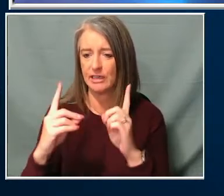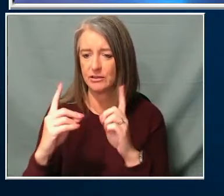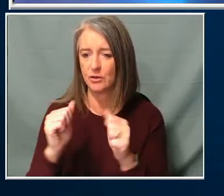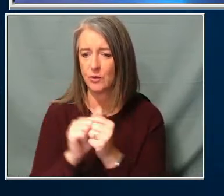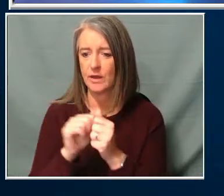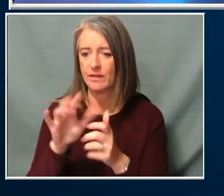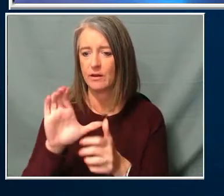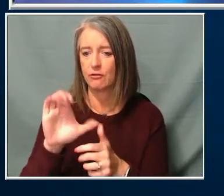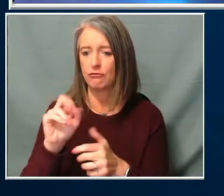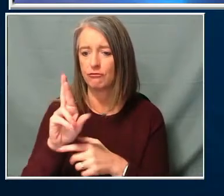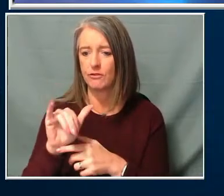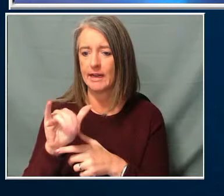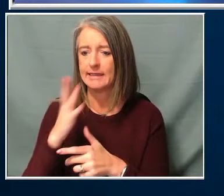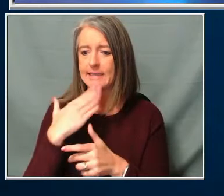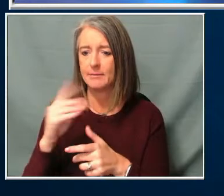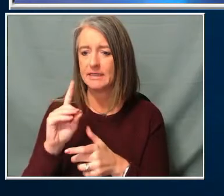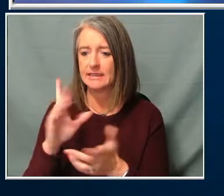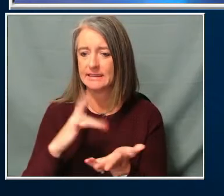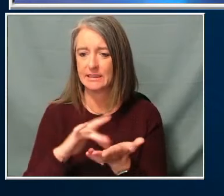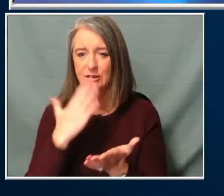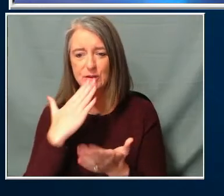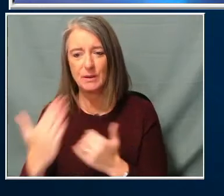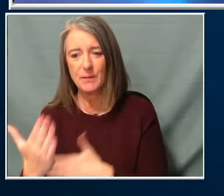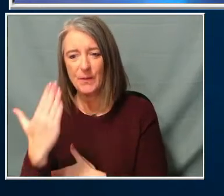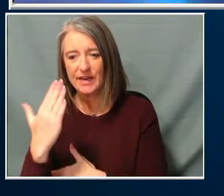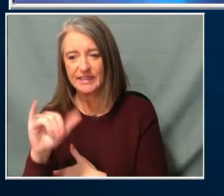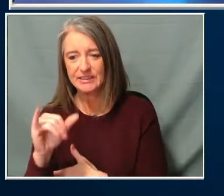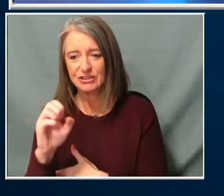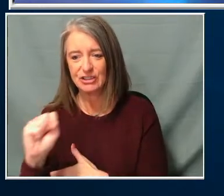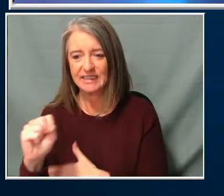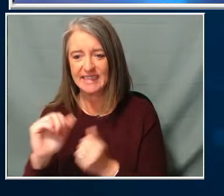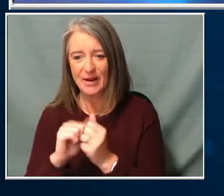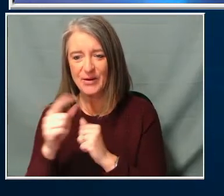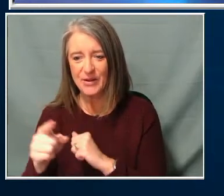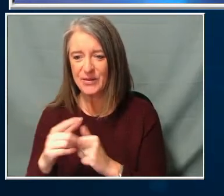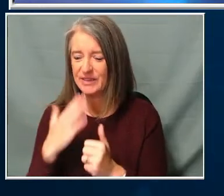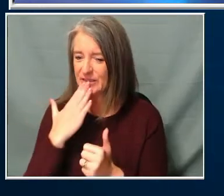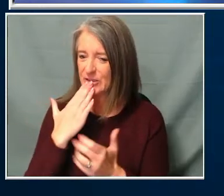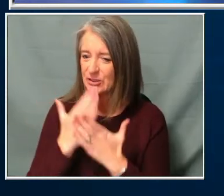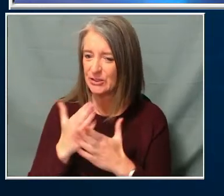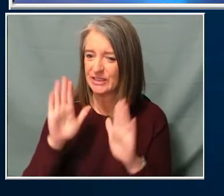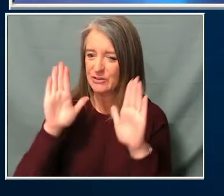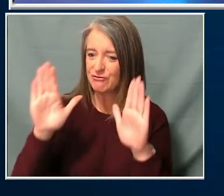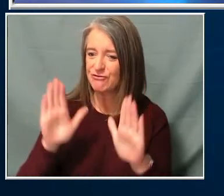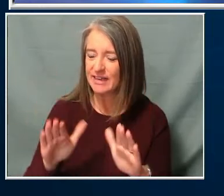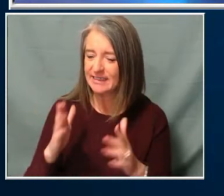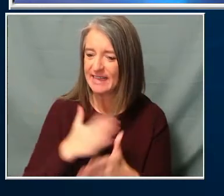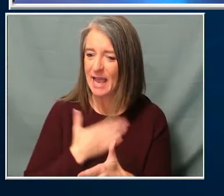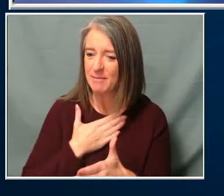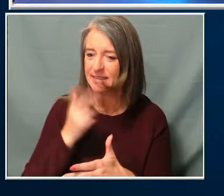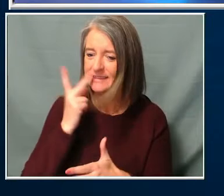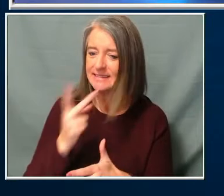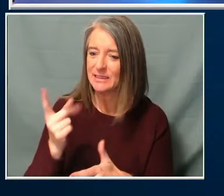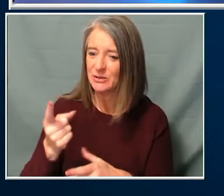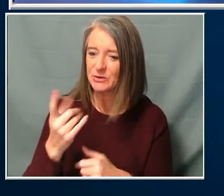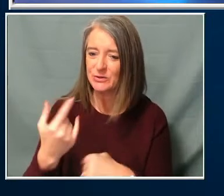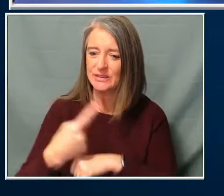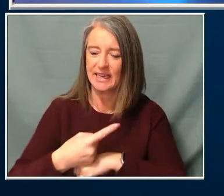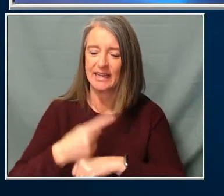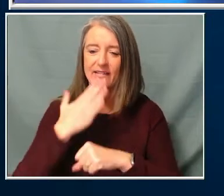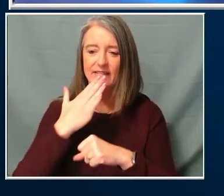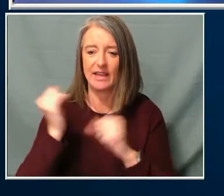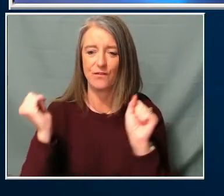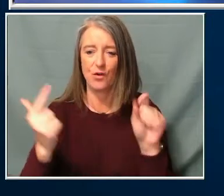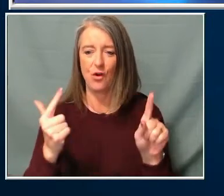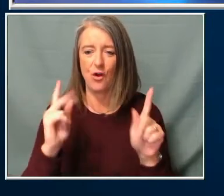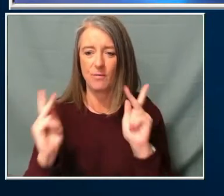morning. Good morning, Jess. How are you? Good. I am great. So good to see you today. And thanks to all of our guests for